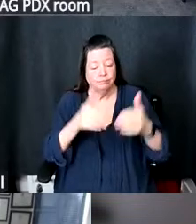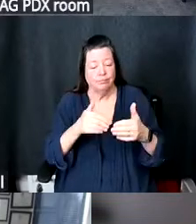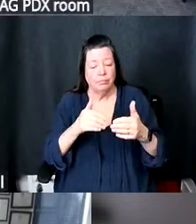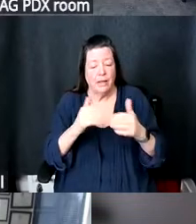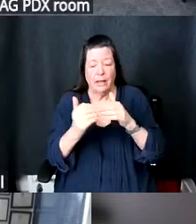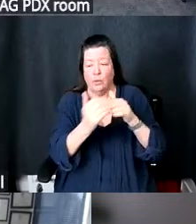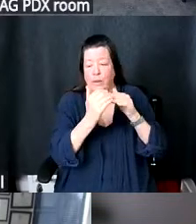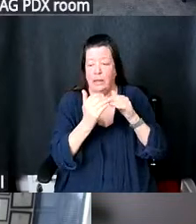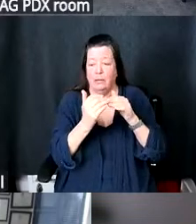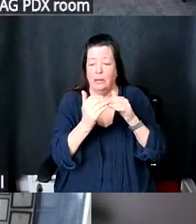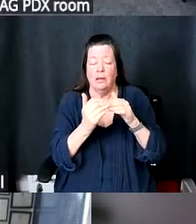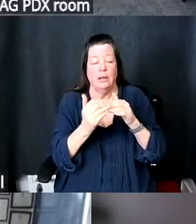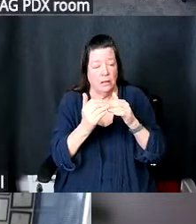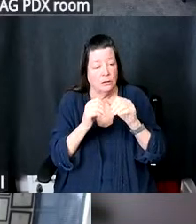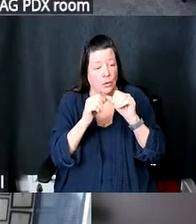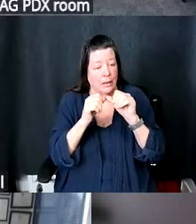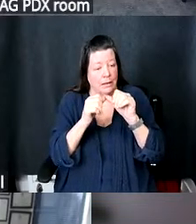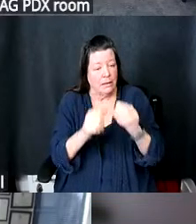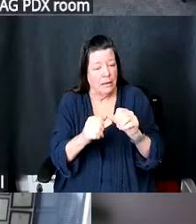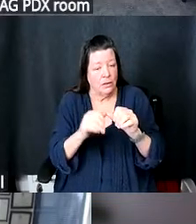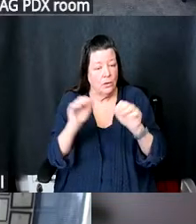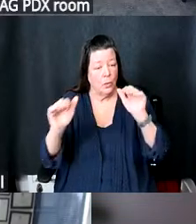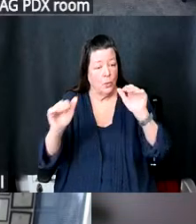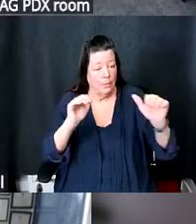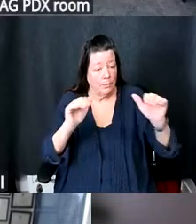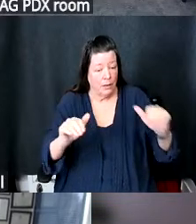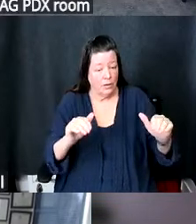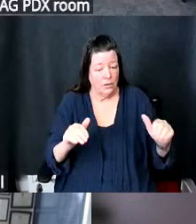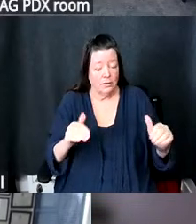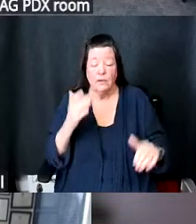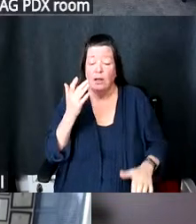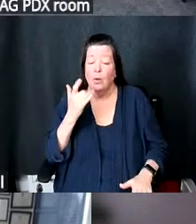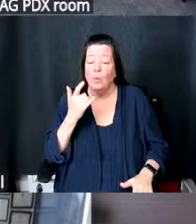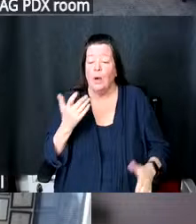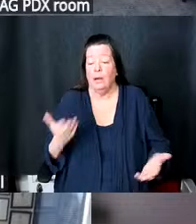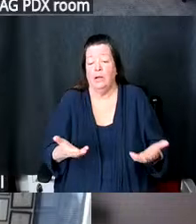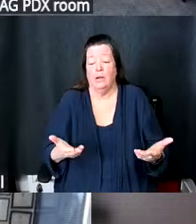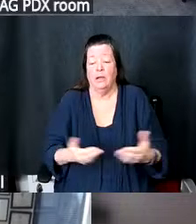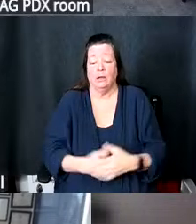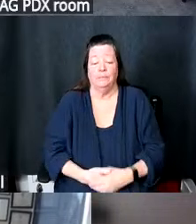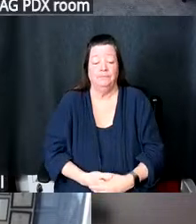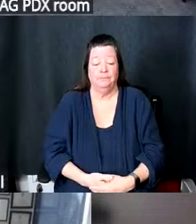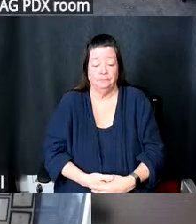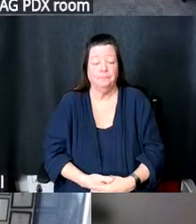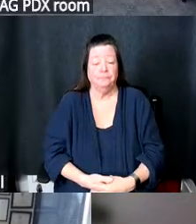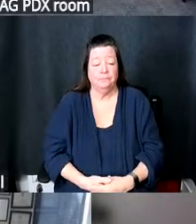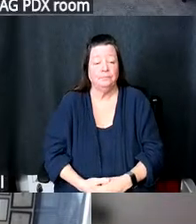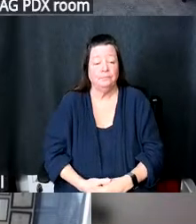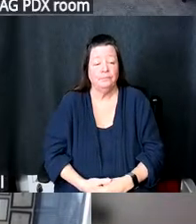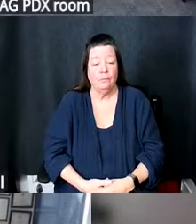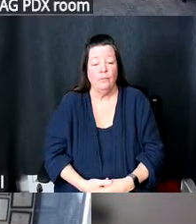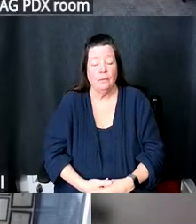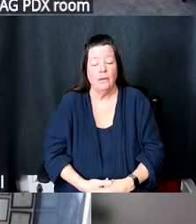to continue to remind ourselves why we're at this table to begin with. Thanks.